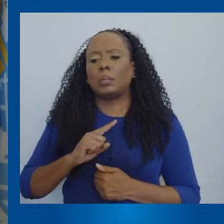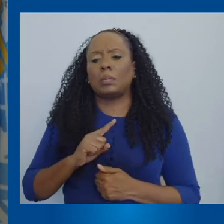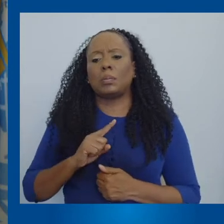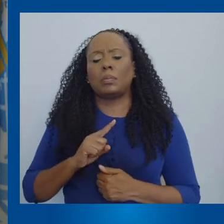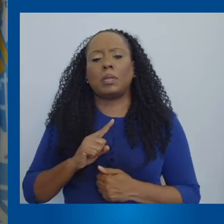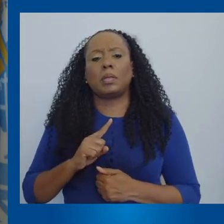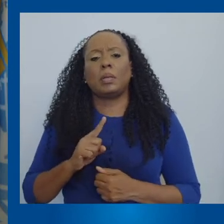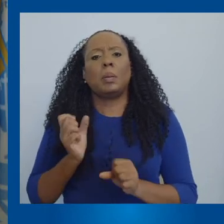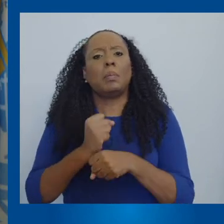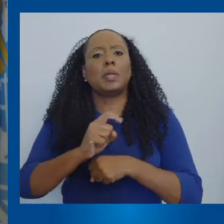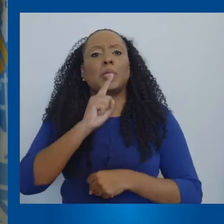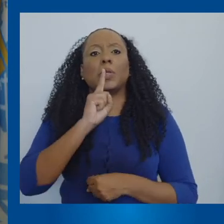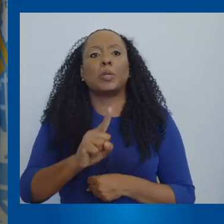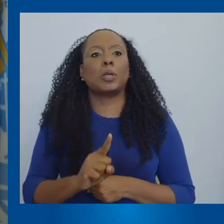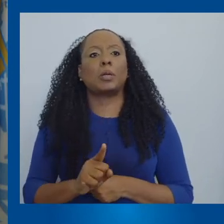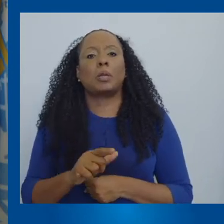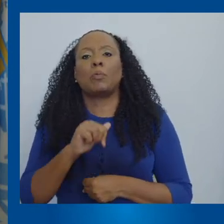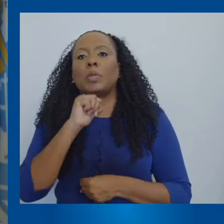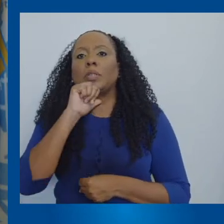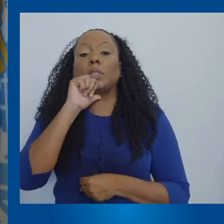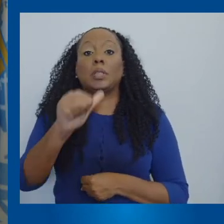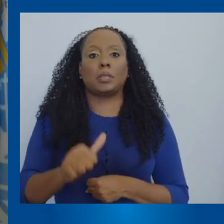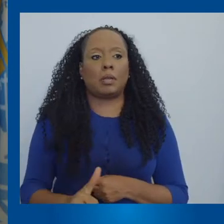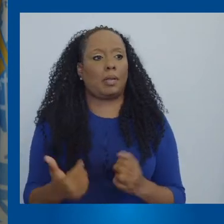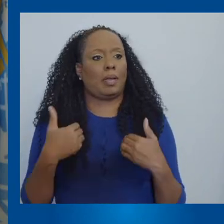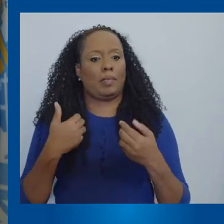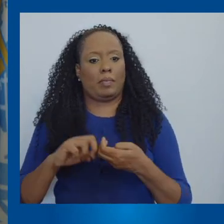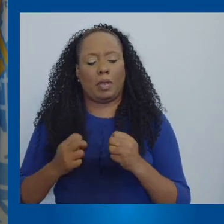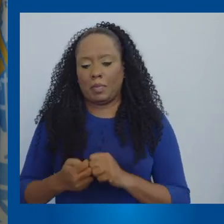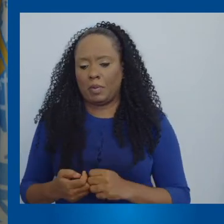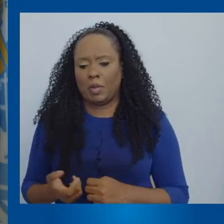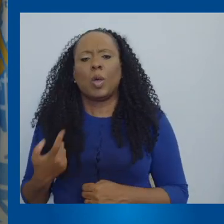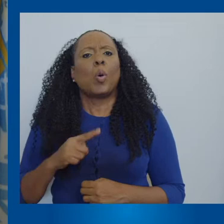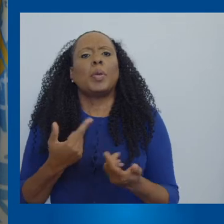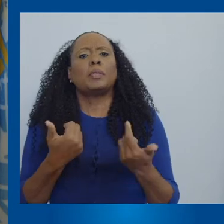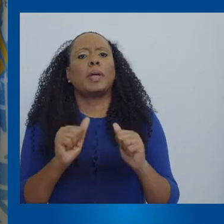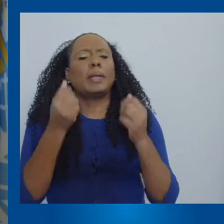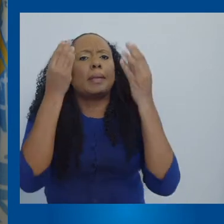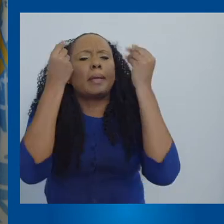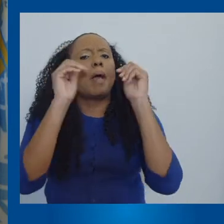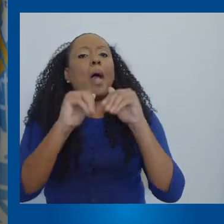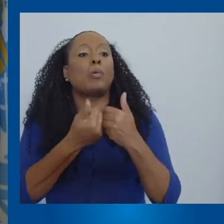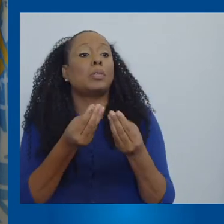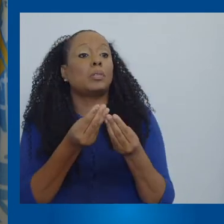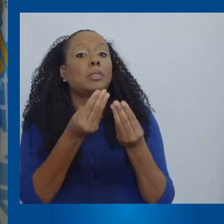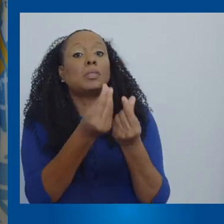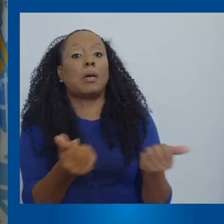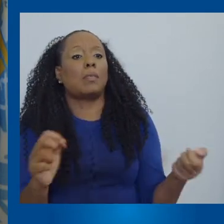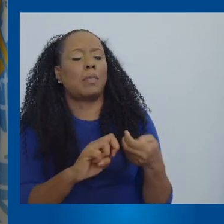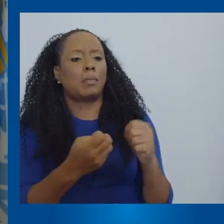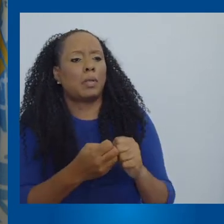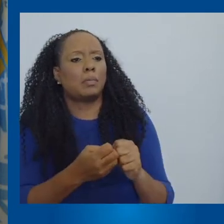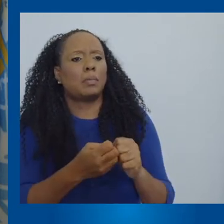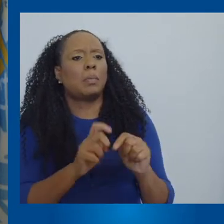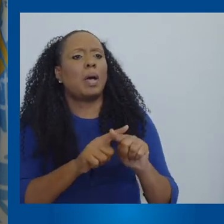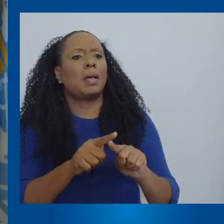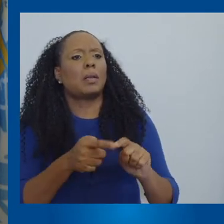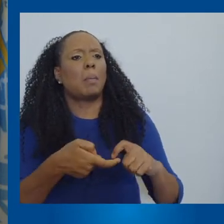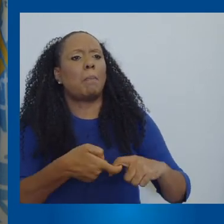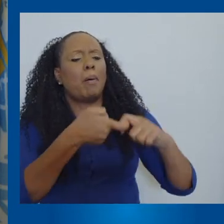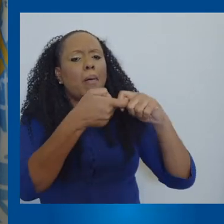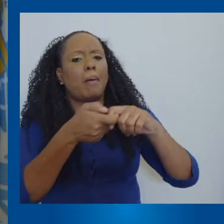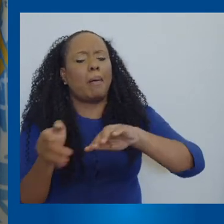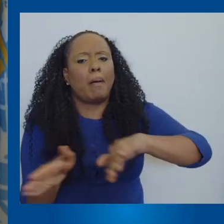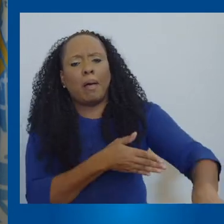that our agriculture is vibrant and pro-climate, such that our farmers have the kind of inputs that they need so that they are